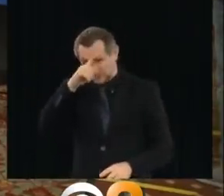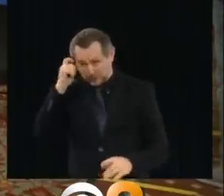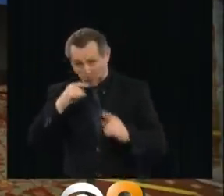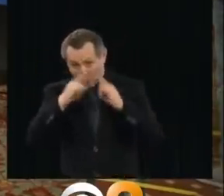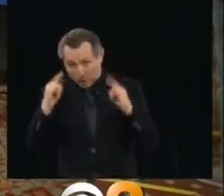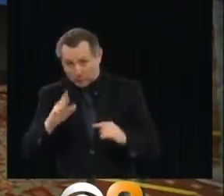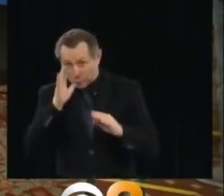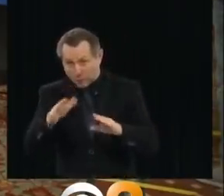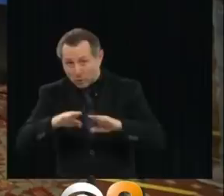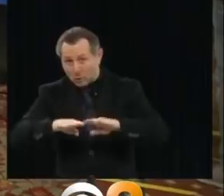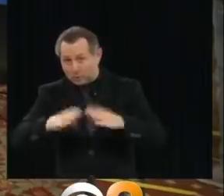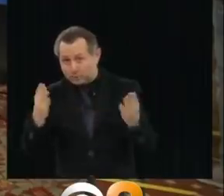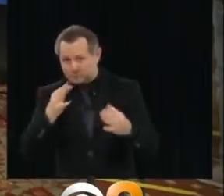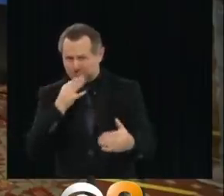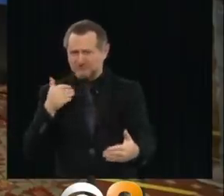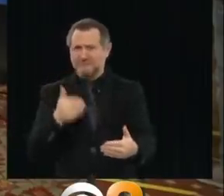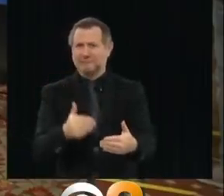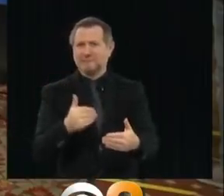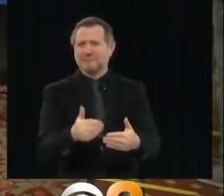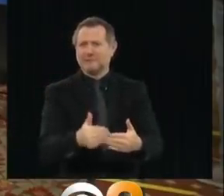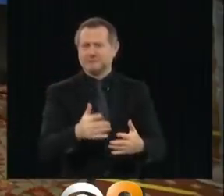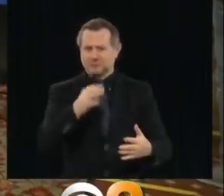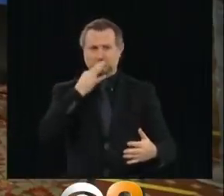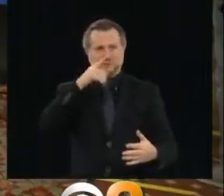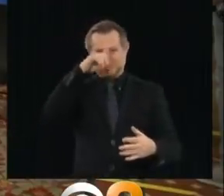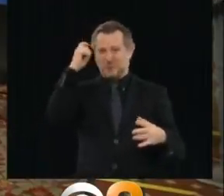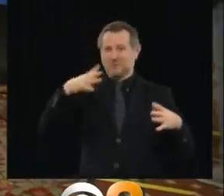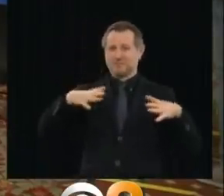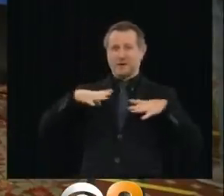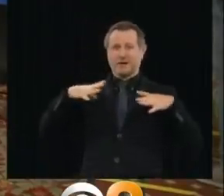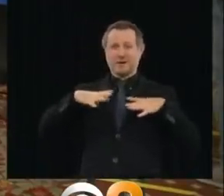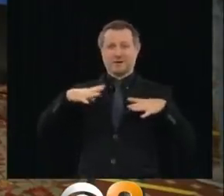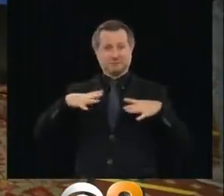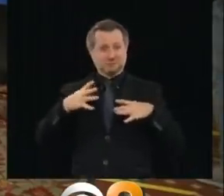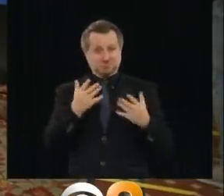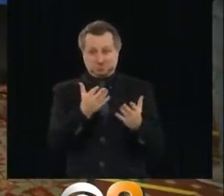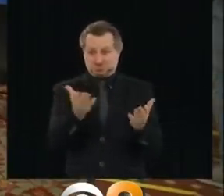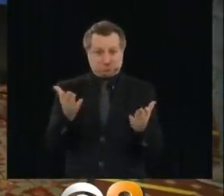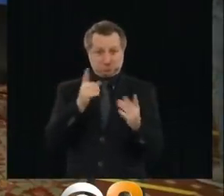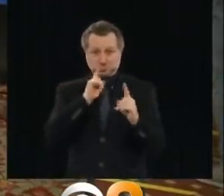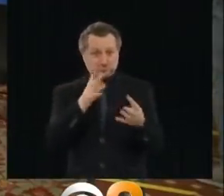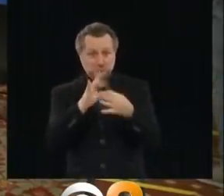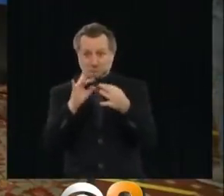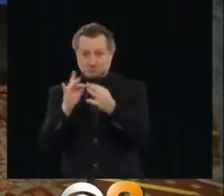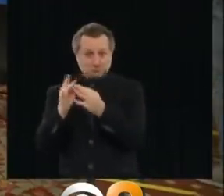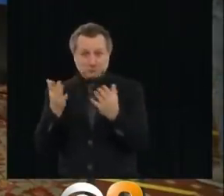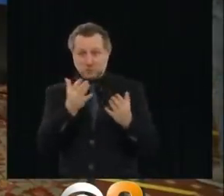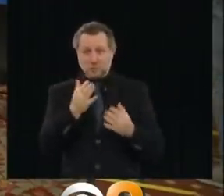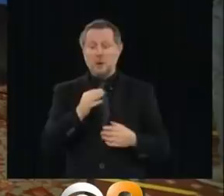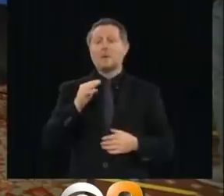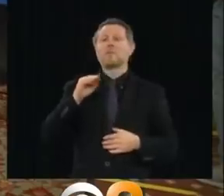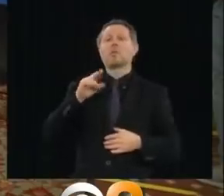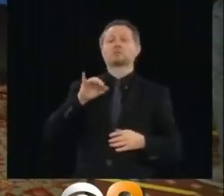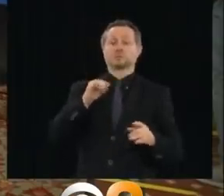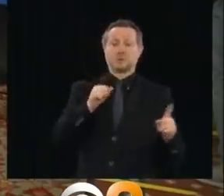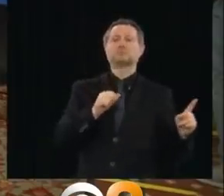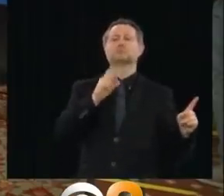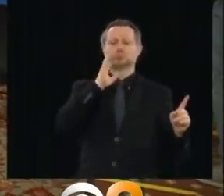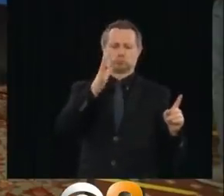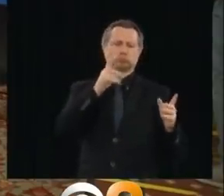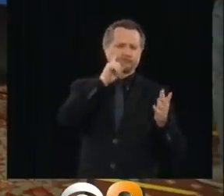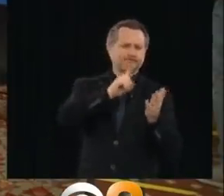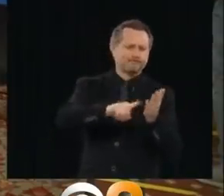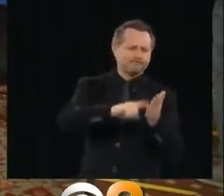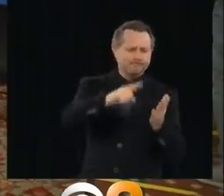approaching summer vacation. Obviously, parents are concerned. Yeah, Rob, do you know Melissa? We were looking at summer camps and coming up with guidelines, right, with the